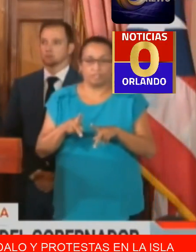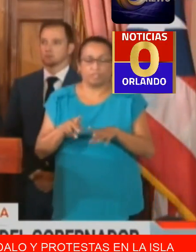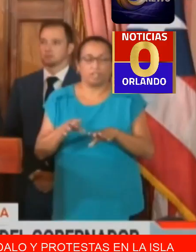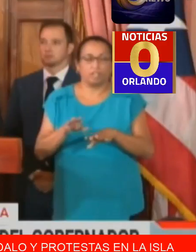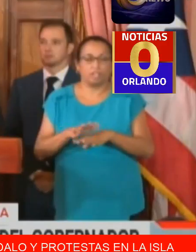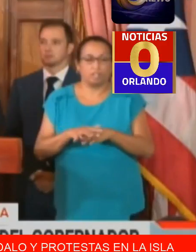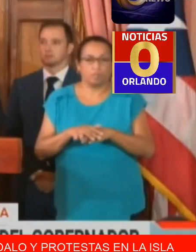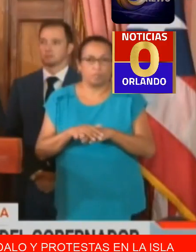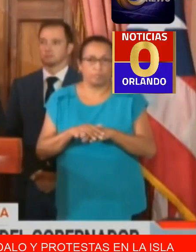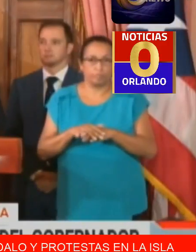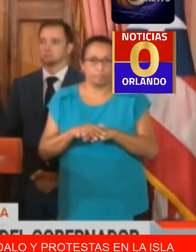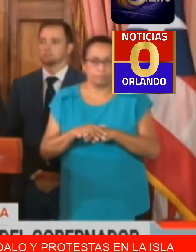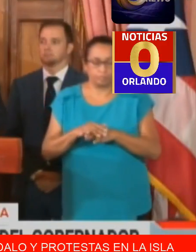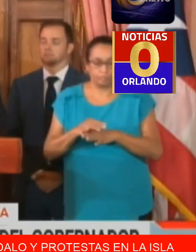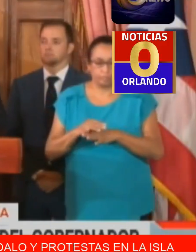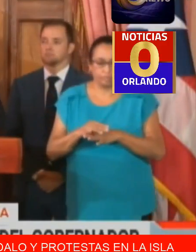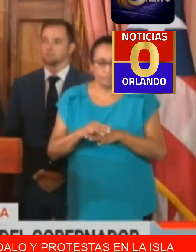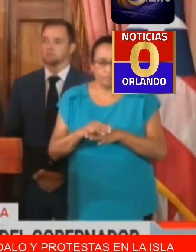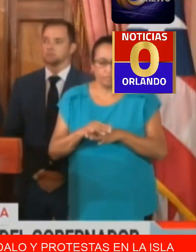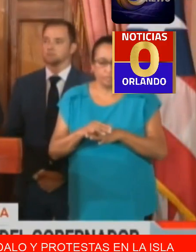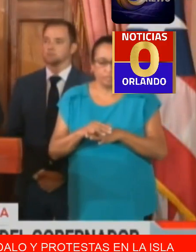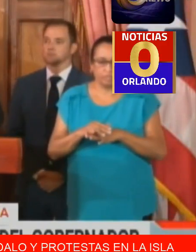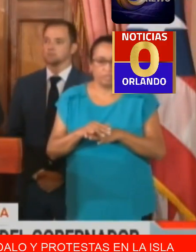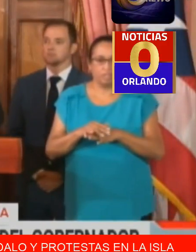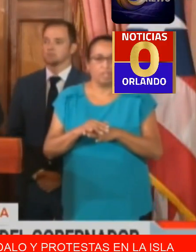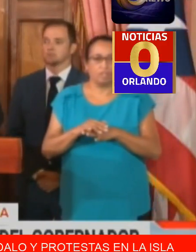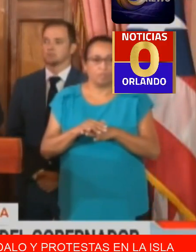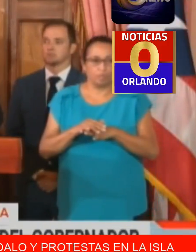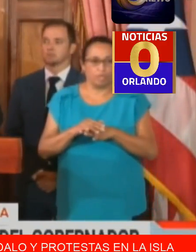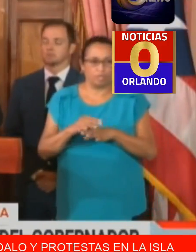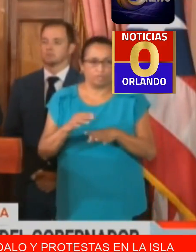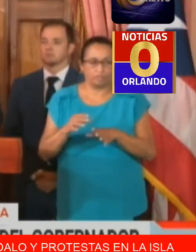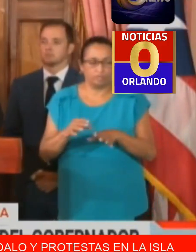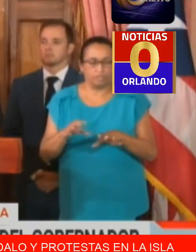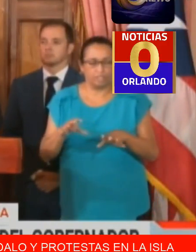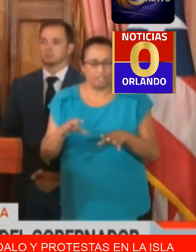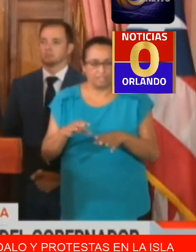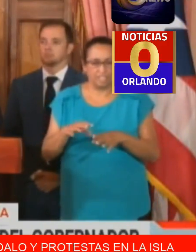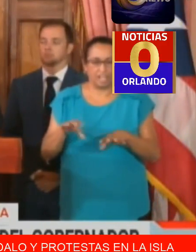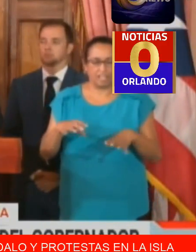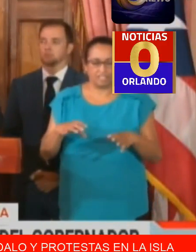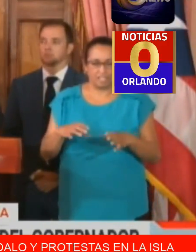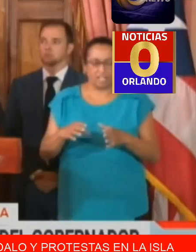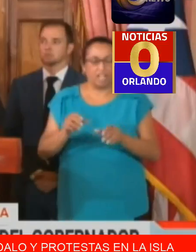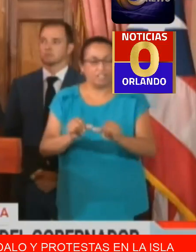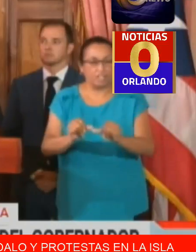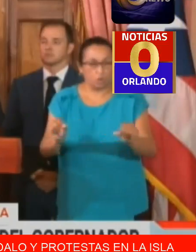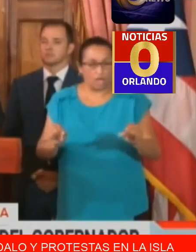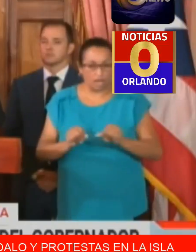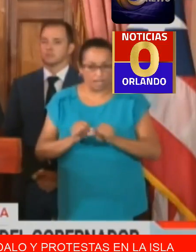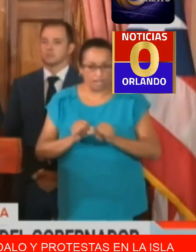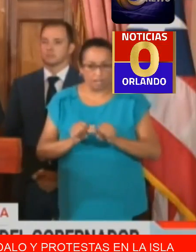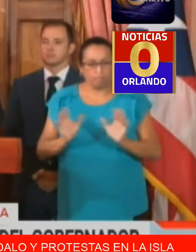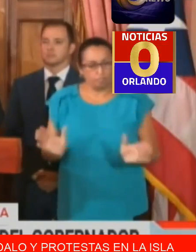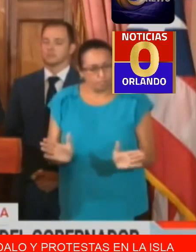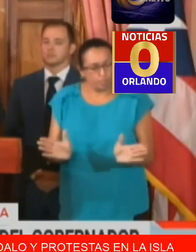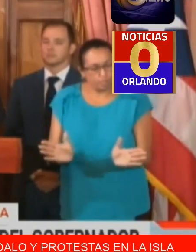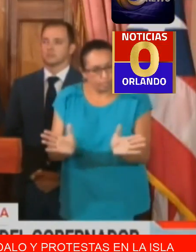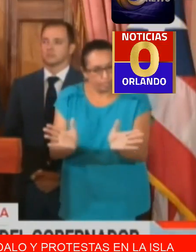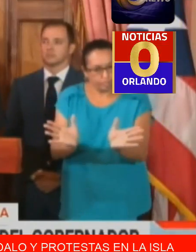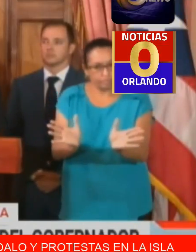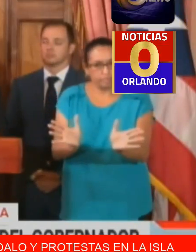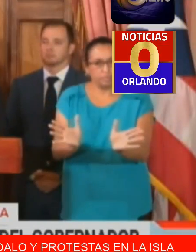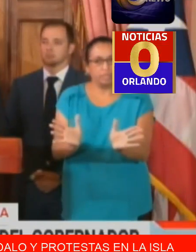the reforms we've pushed through. We pushed through labor reform, which was asked for by the private sector as well. We've pushed permits